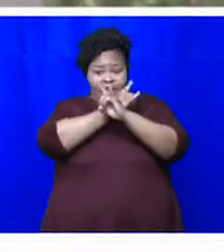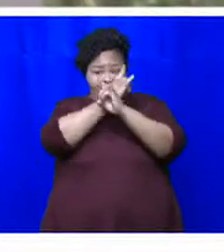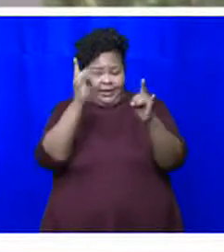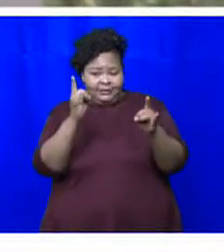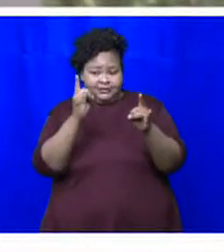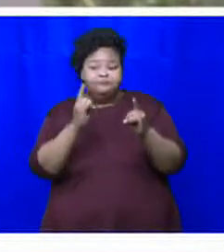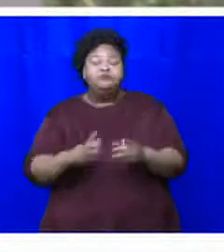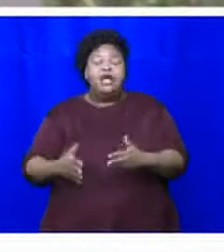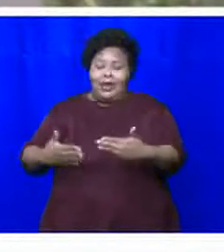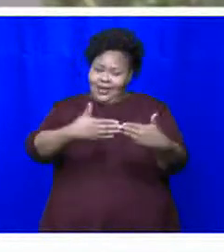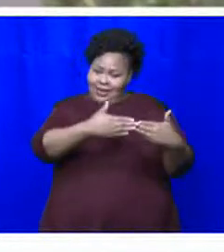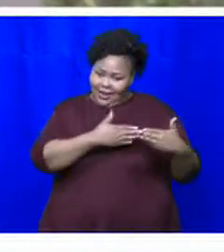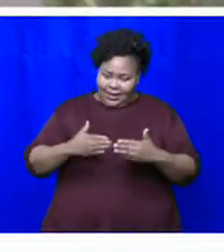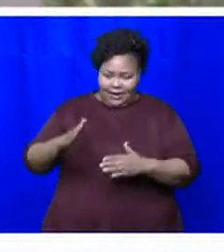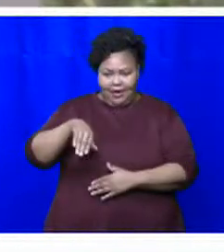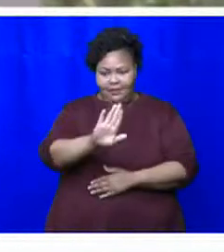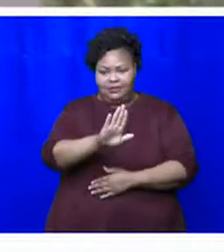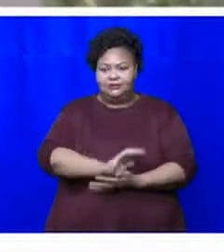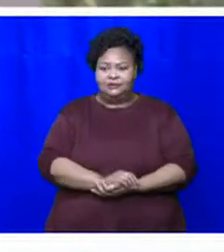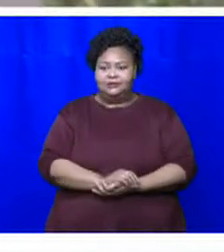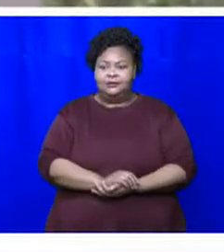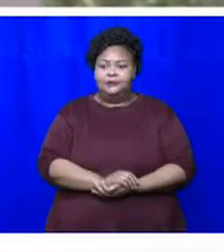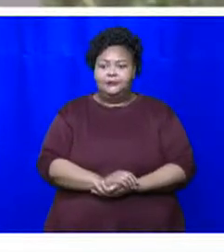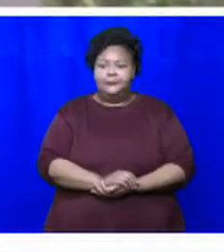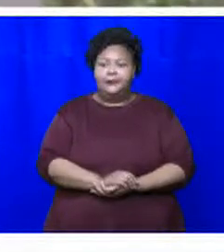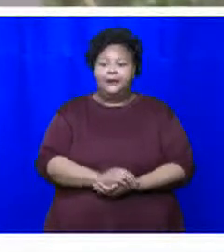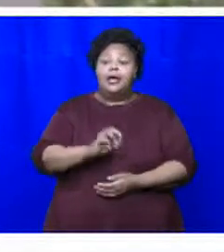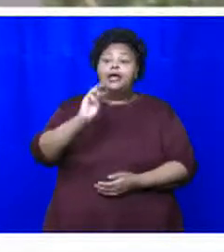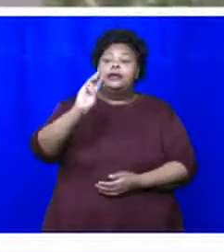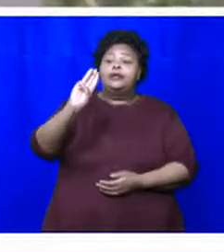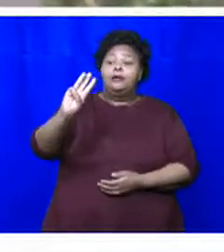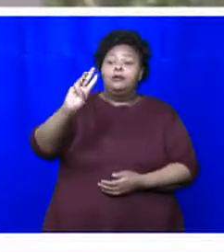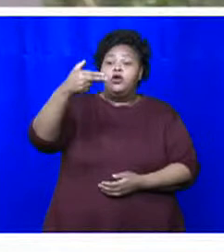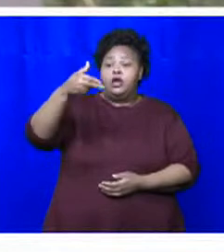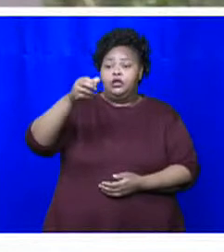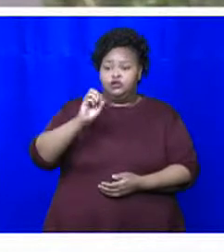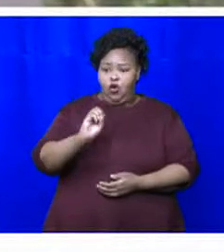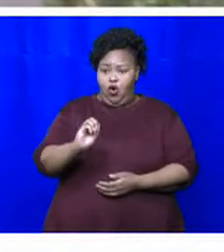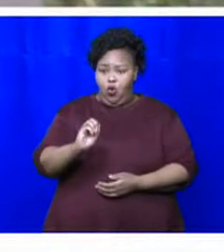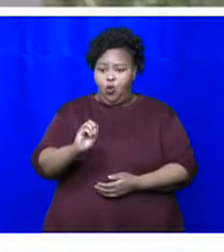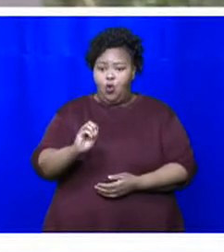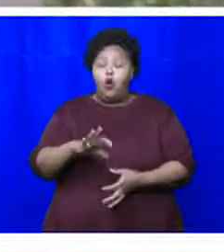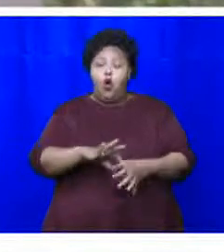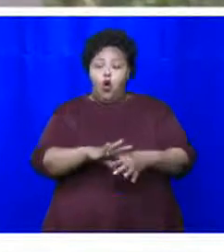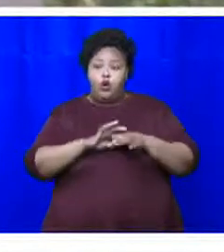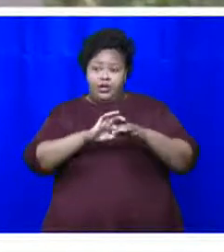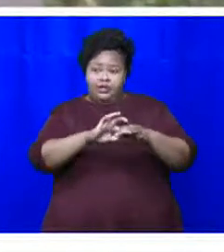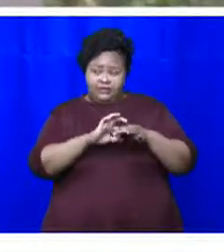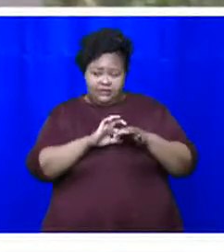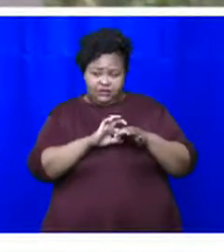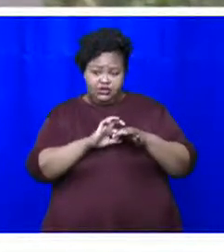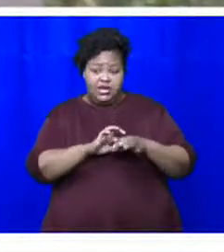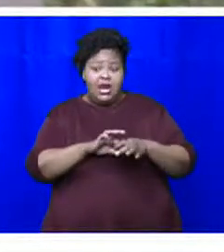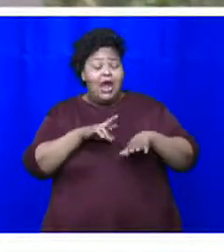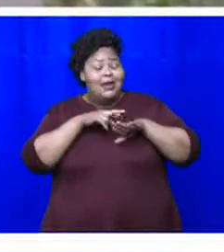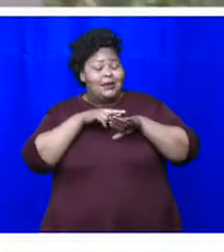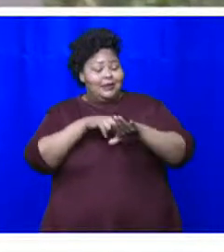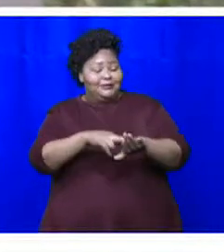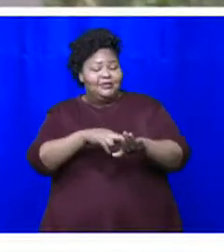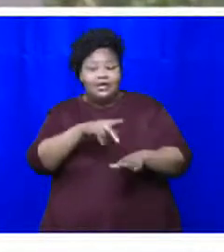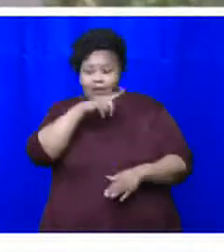inhlangano yetempilo yakamhlaba kuleli dokotela Consila Atio abekathe amelelwe ngudokotela